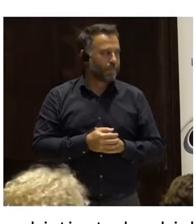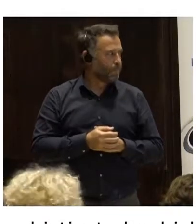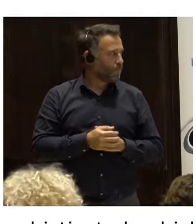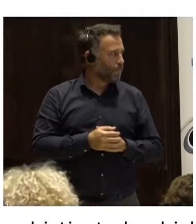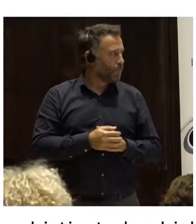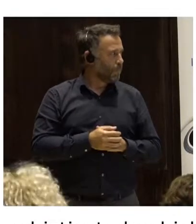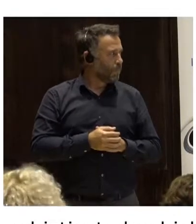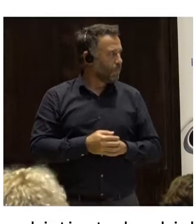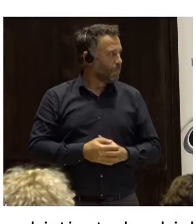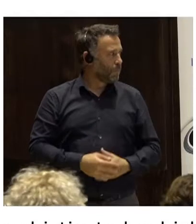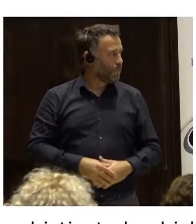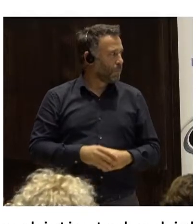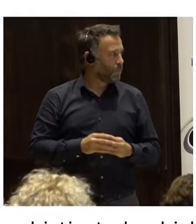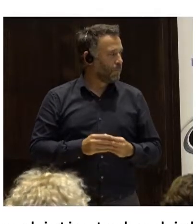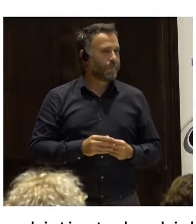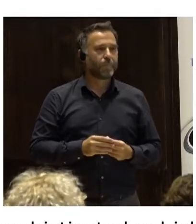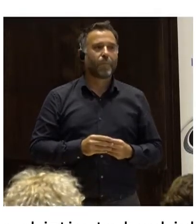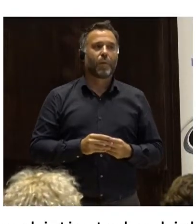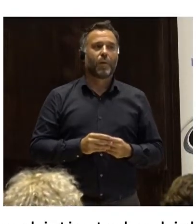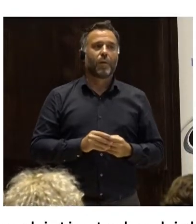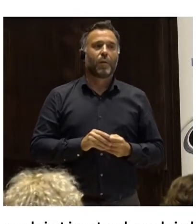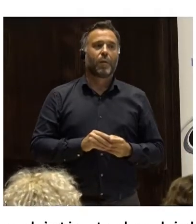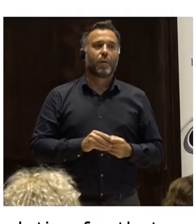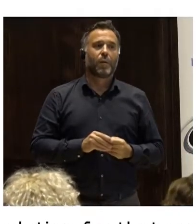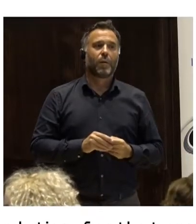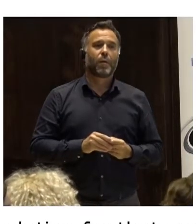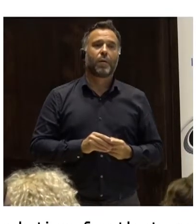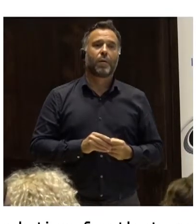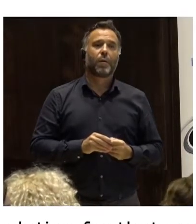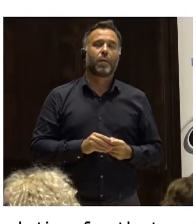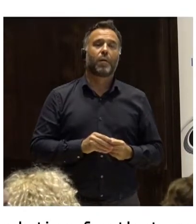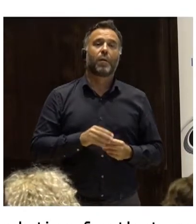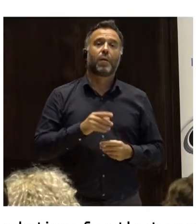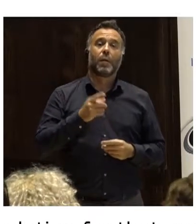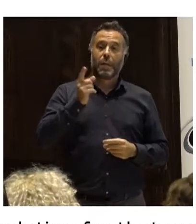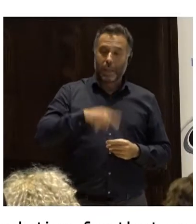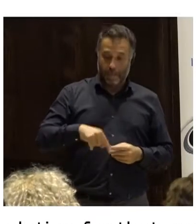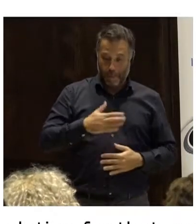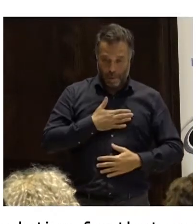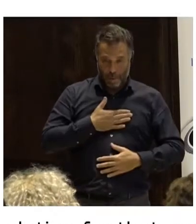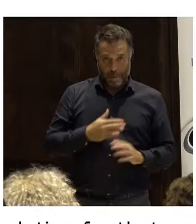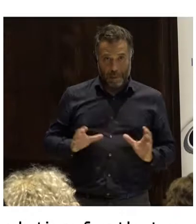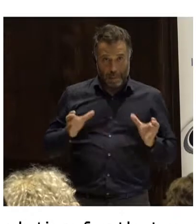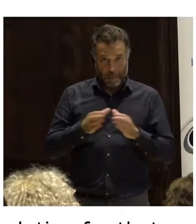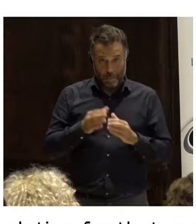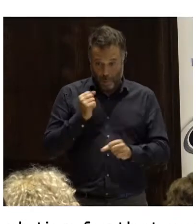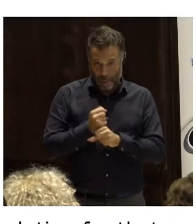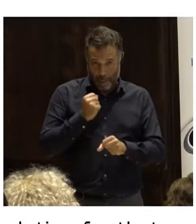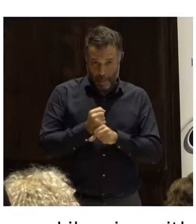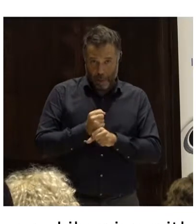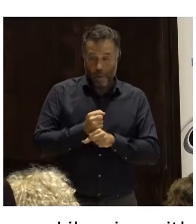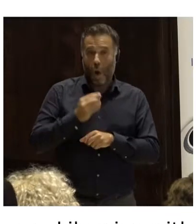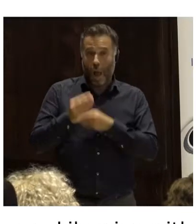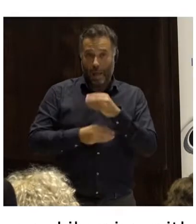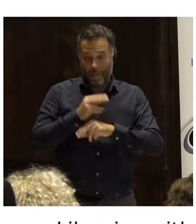And likewise, with the work that we've been doing, looking more at that research and development side, how can